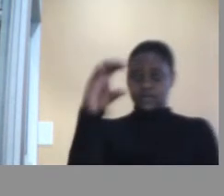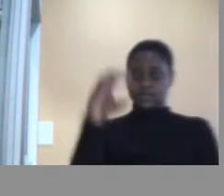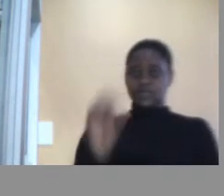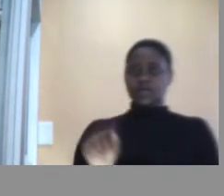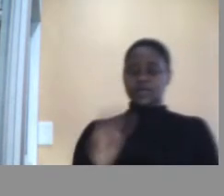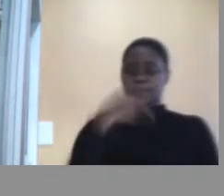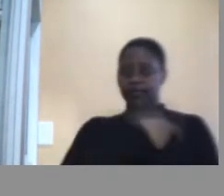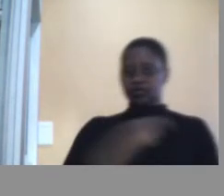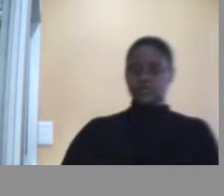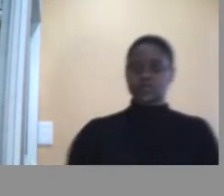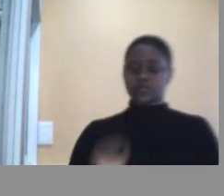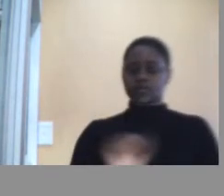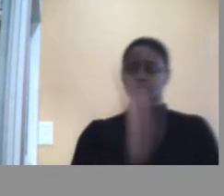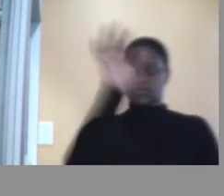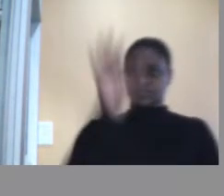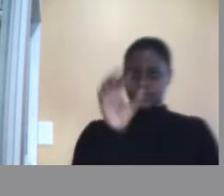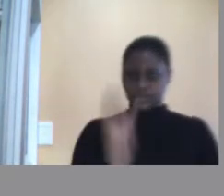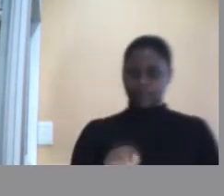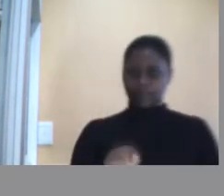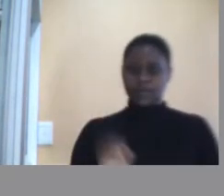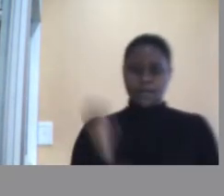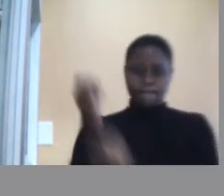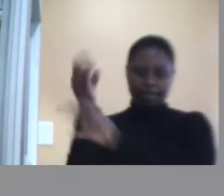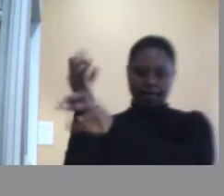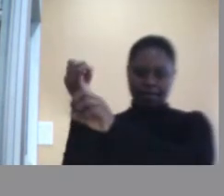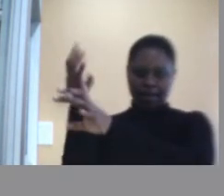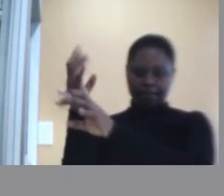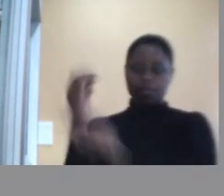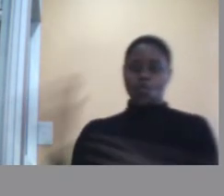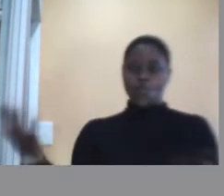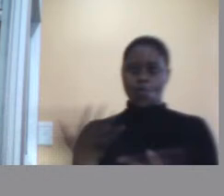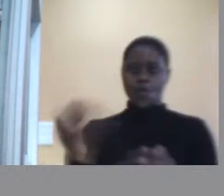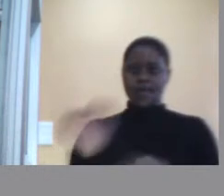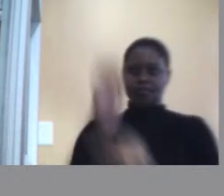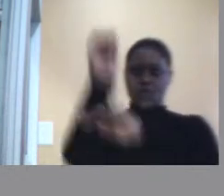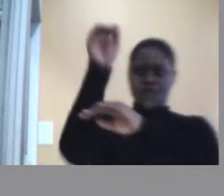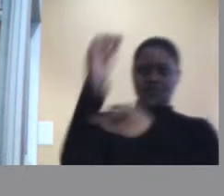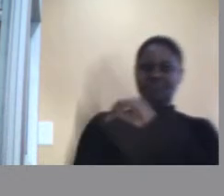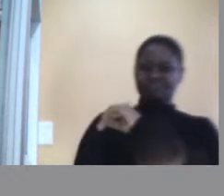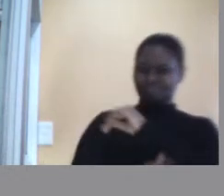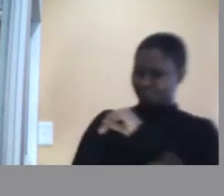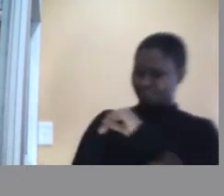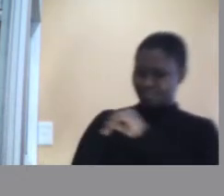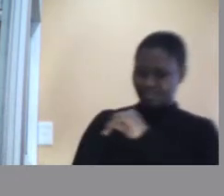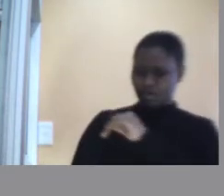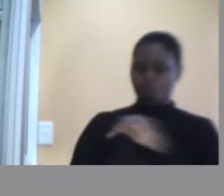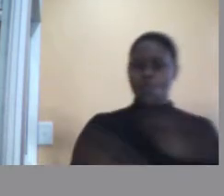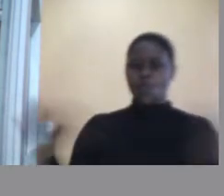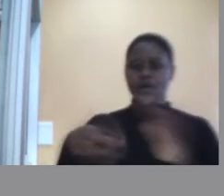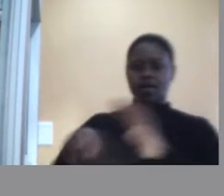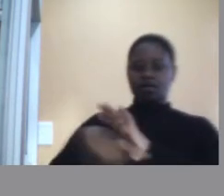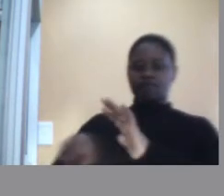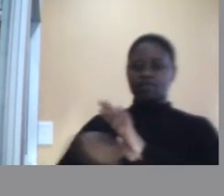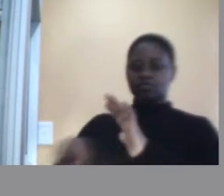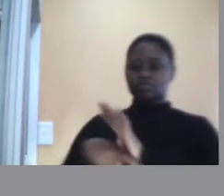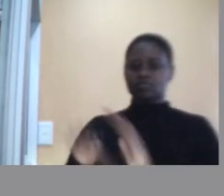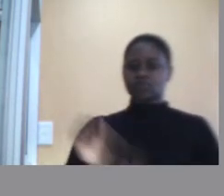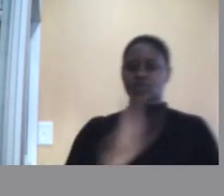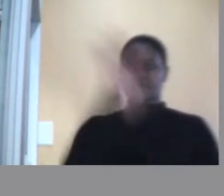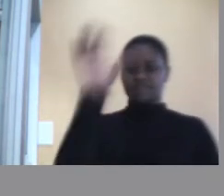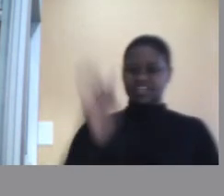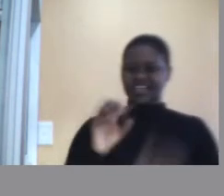Africa, deliver a lecture in Canada where he was reflecting on the South African society creation.